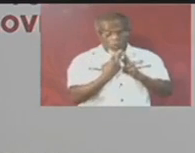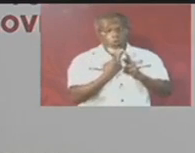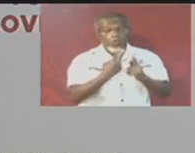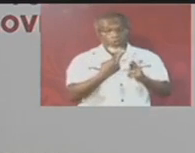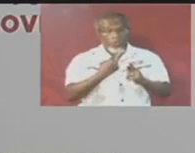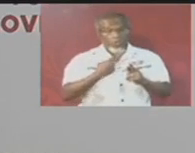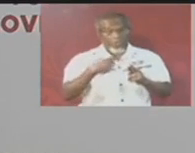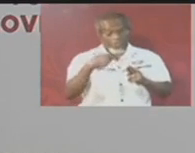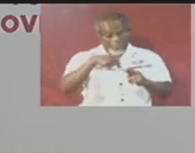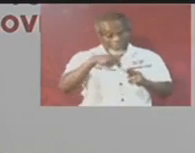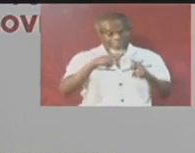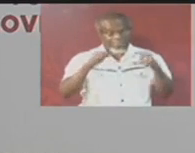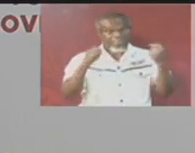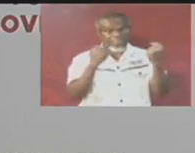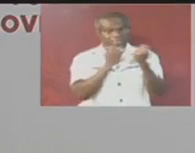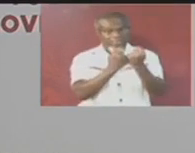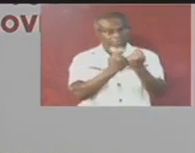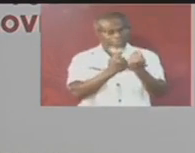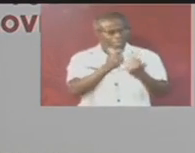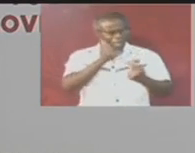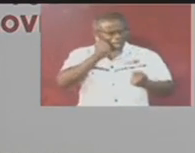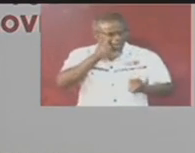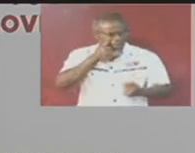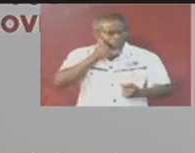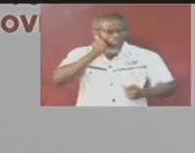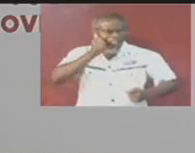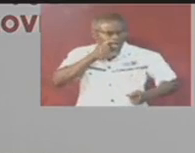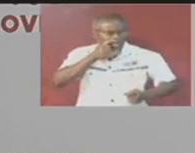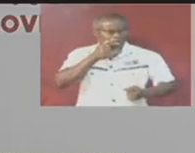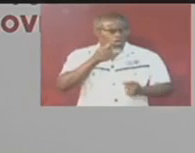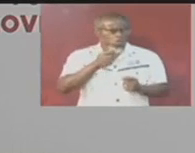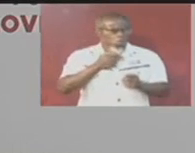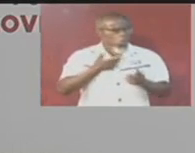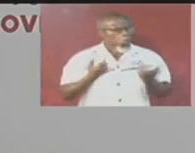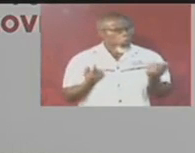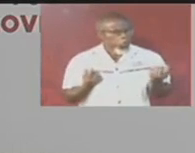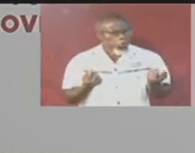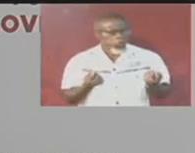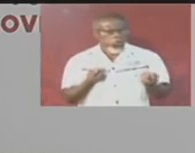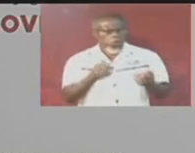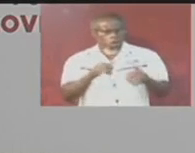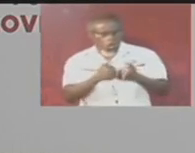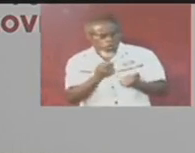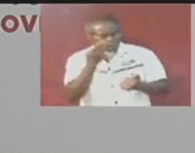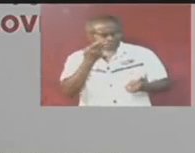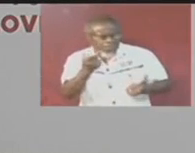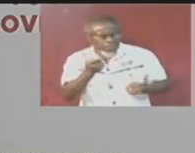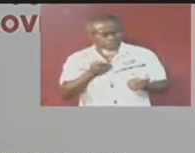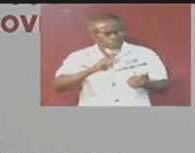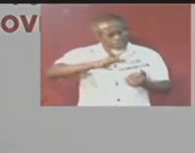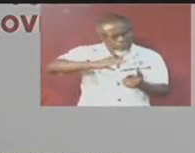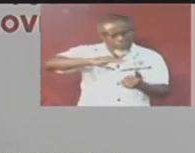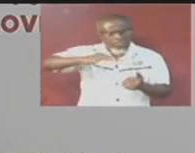a daily basis their activity in terms of the enforcement of those regulations, where